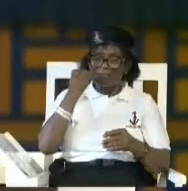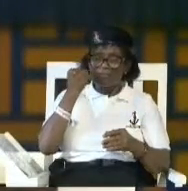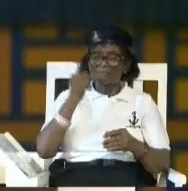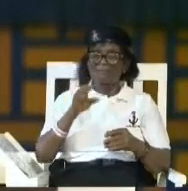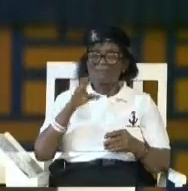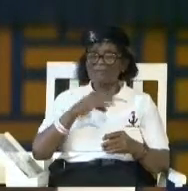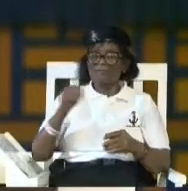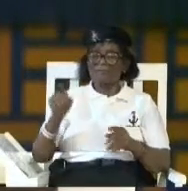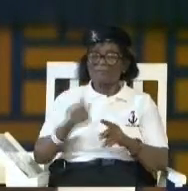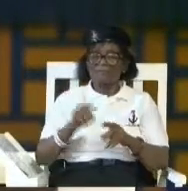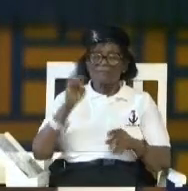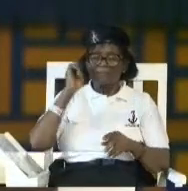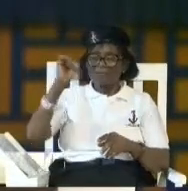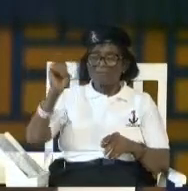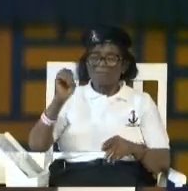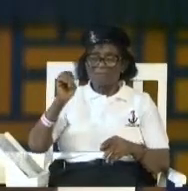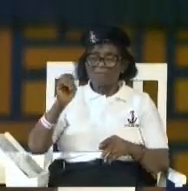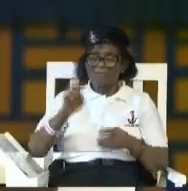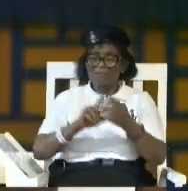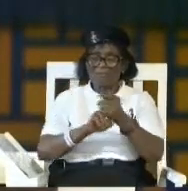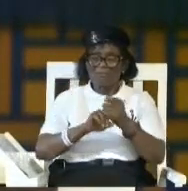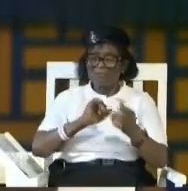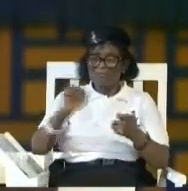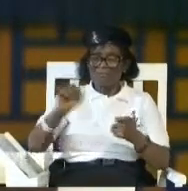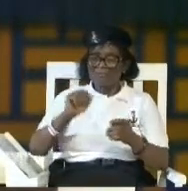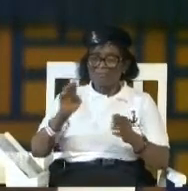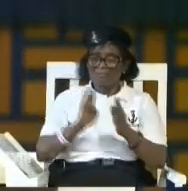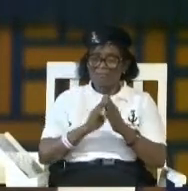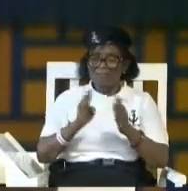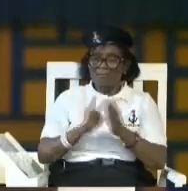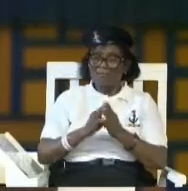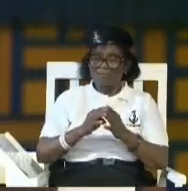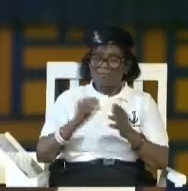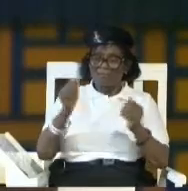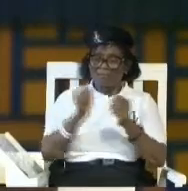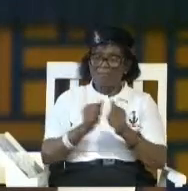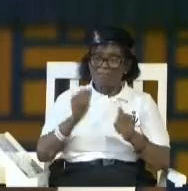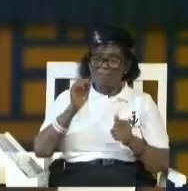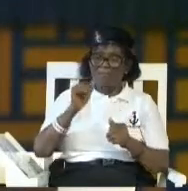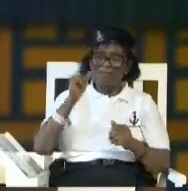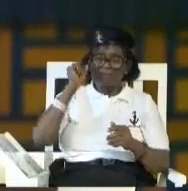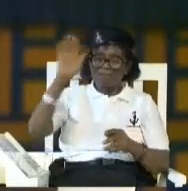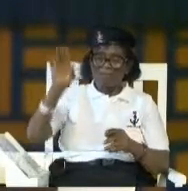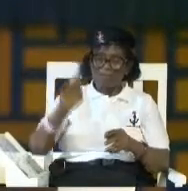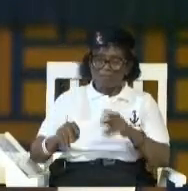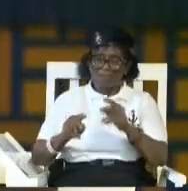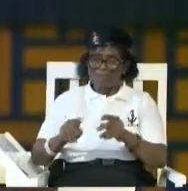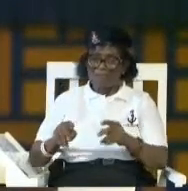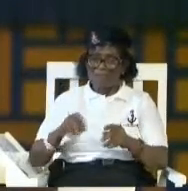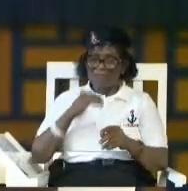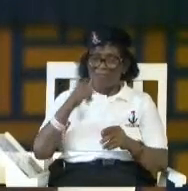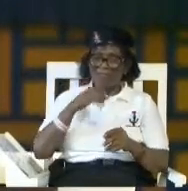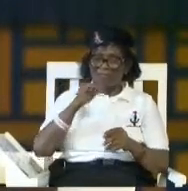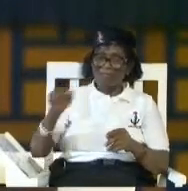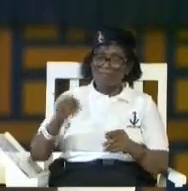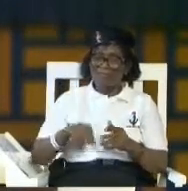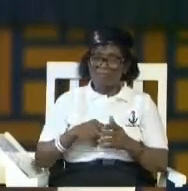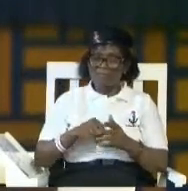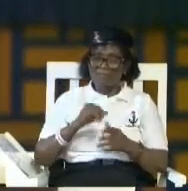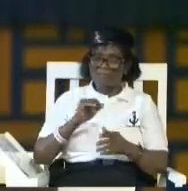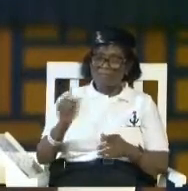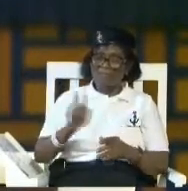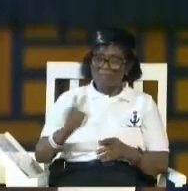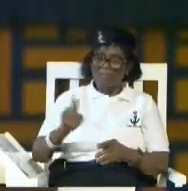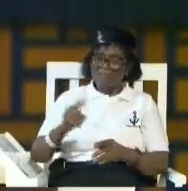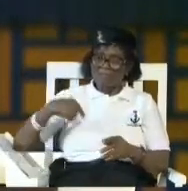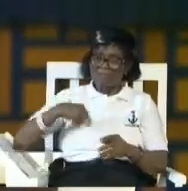And as he's holding the meeting with his people, saying, "This is where we are going to camp," and so on